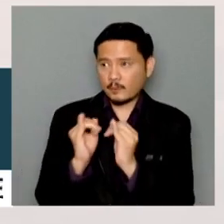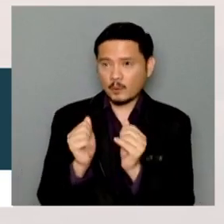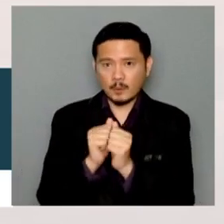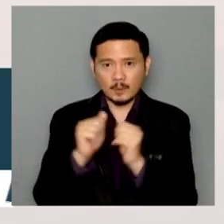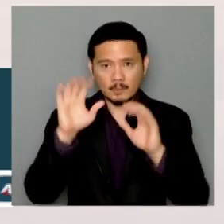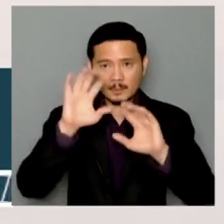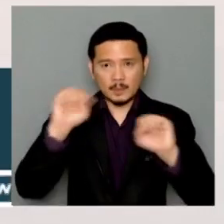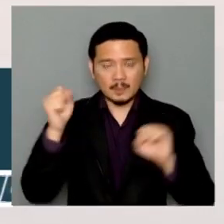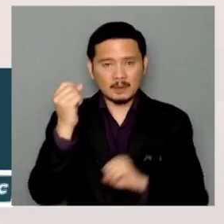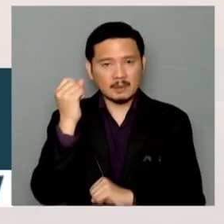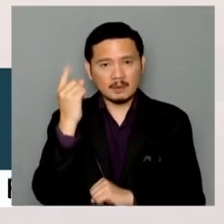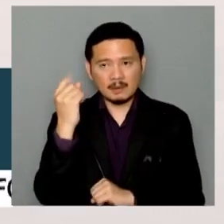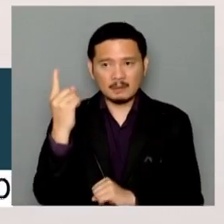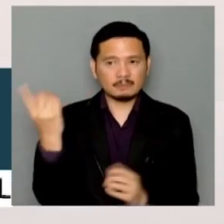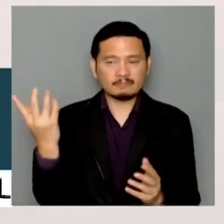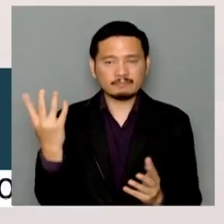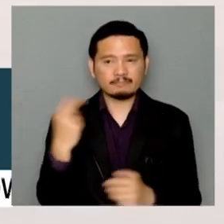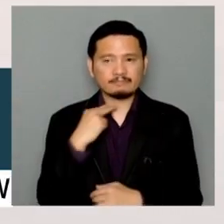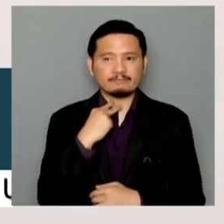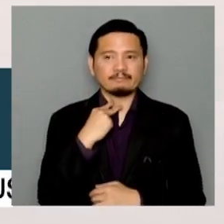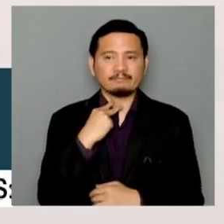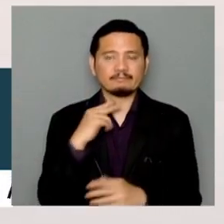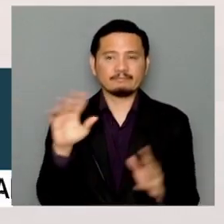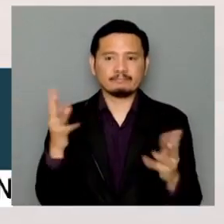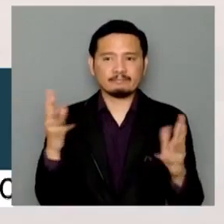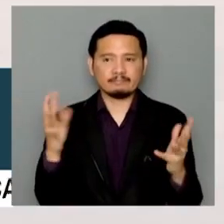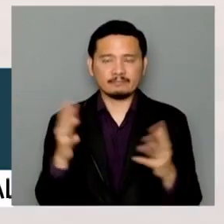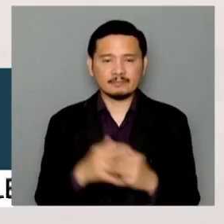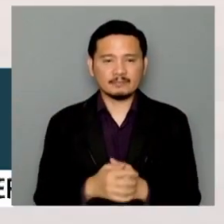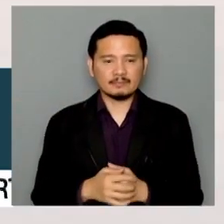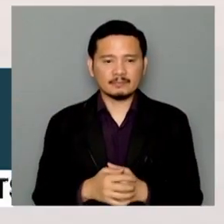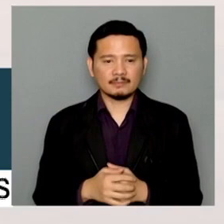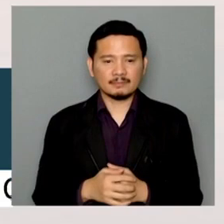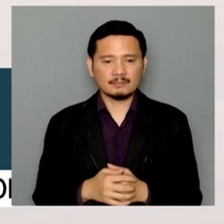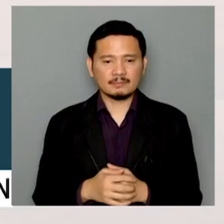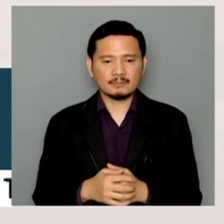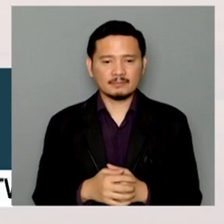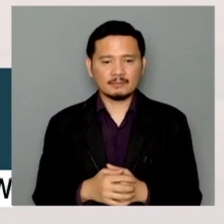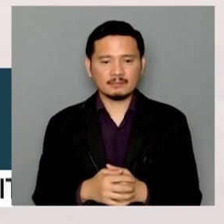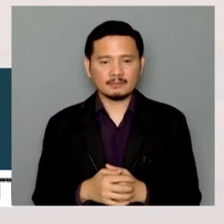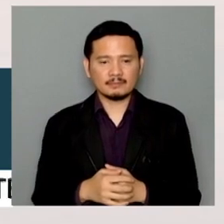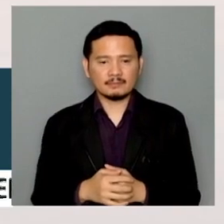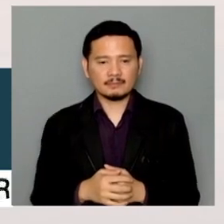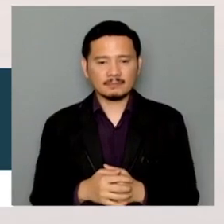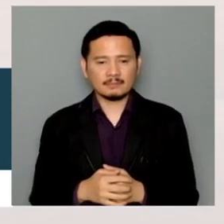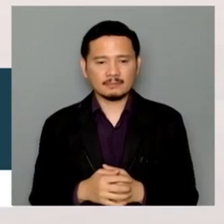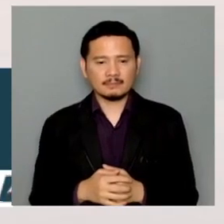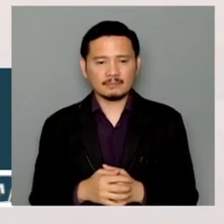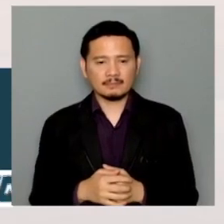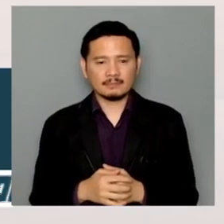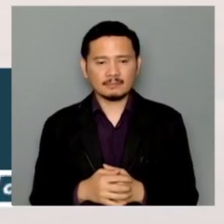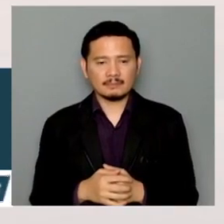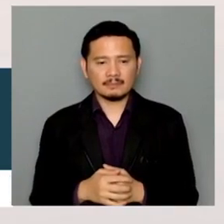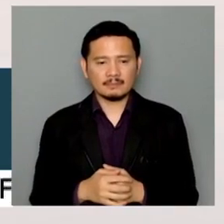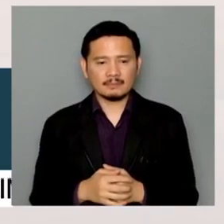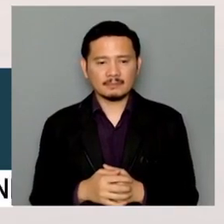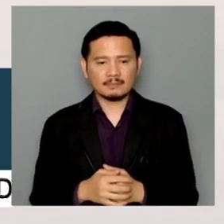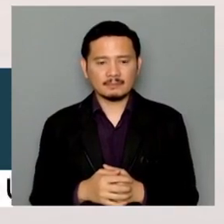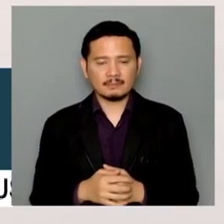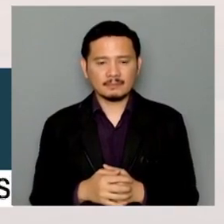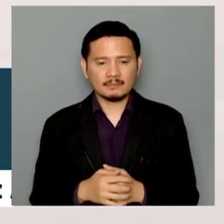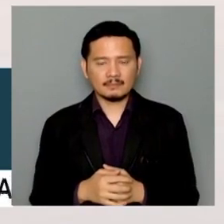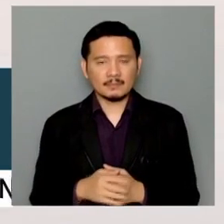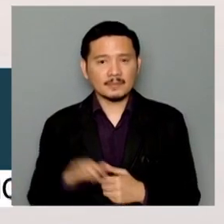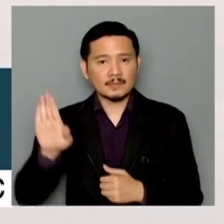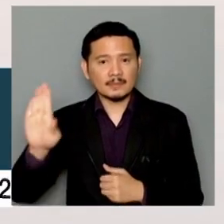to interview him, and because that's what we wanted to know. It's already been a month since his own press